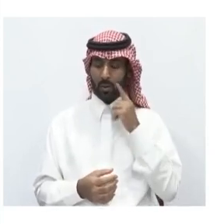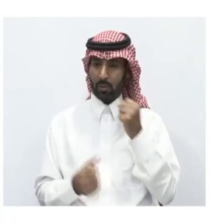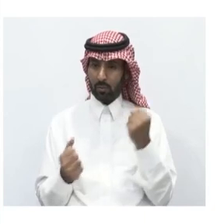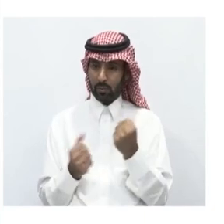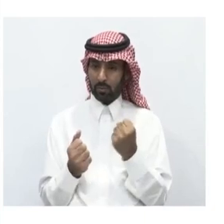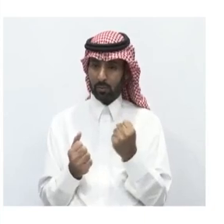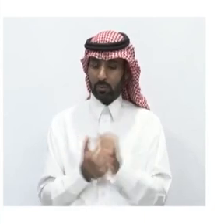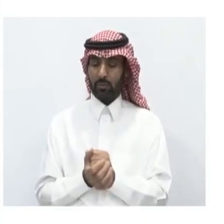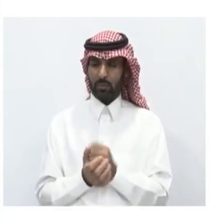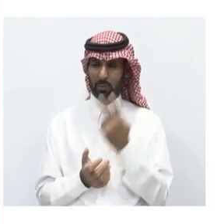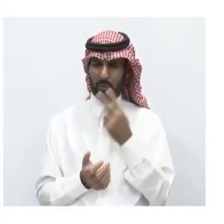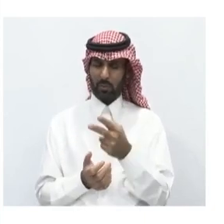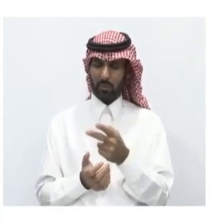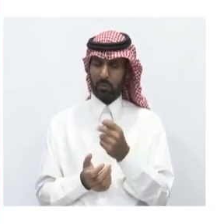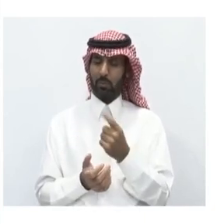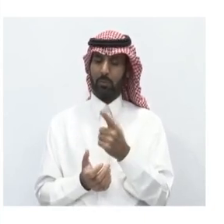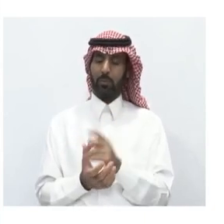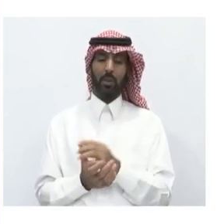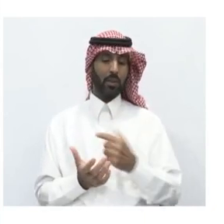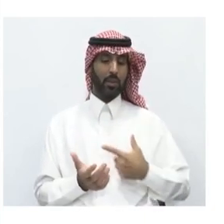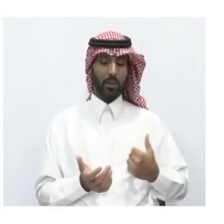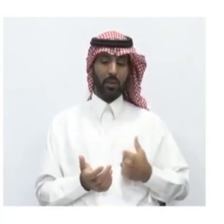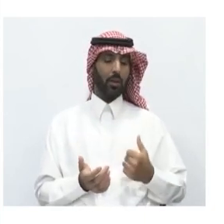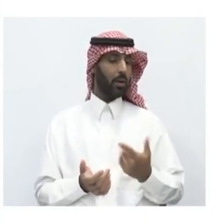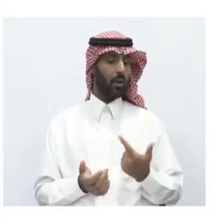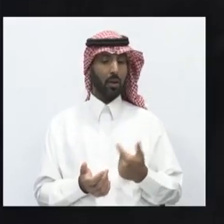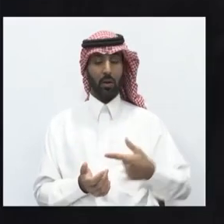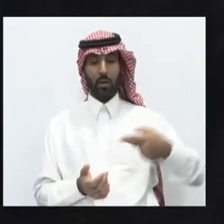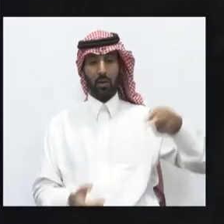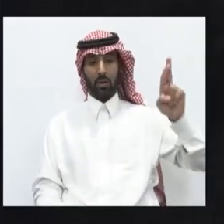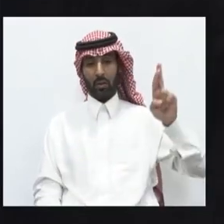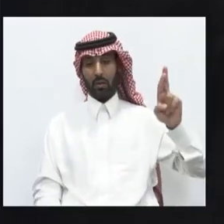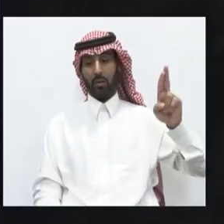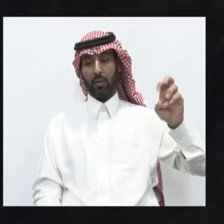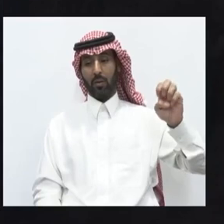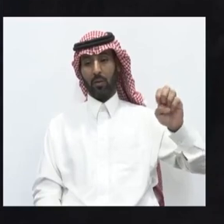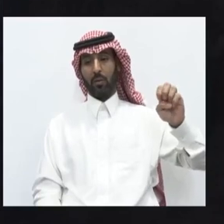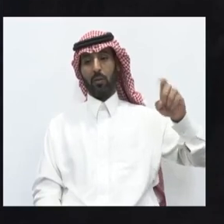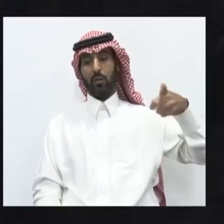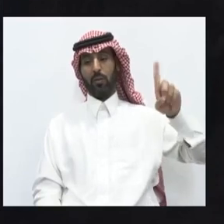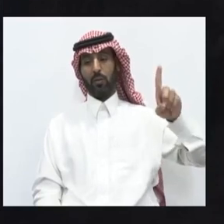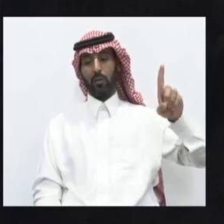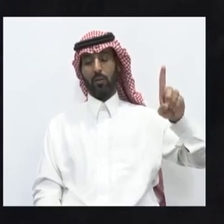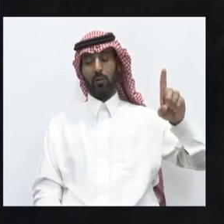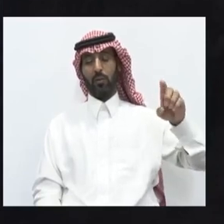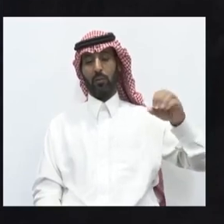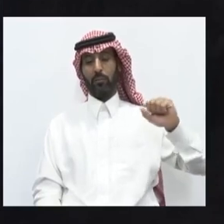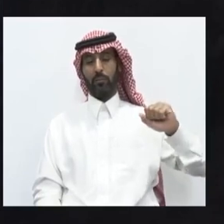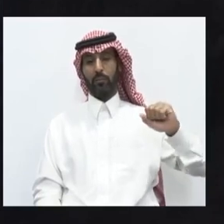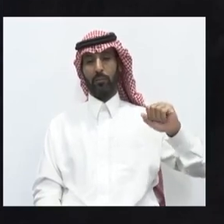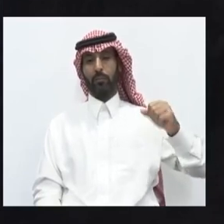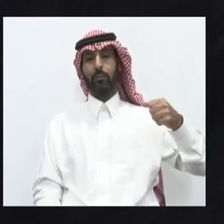called red-eye flights? Why do you think that the flights that are night, overnight, why do we call